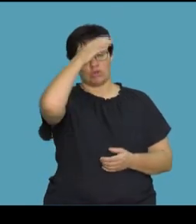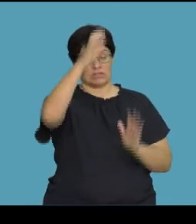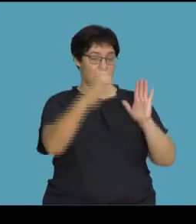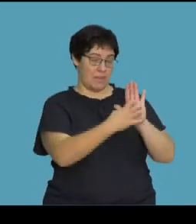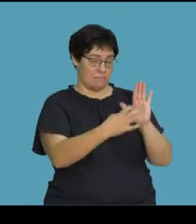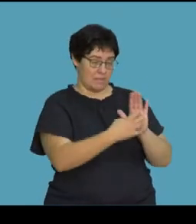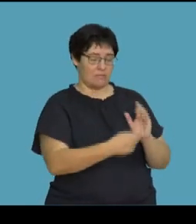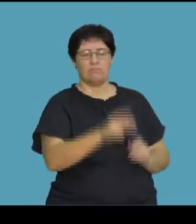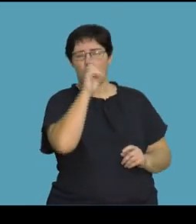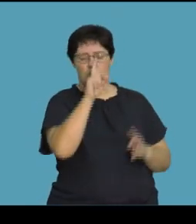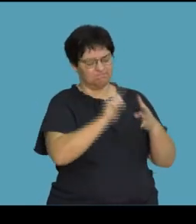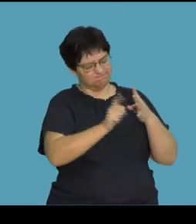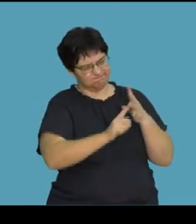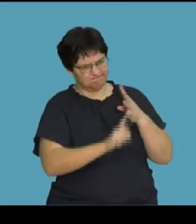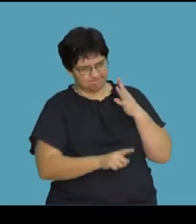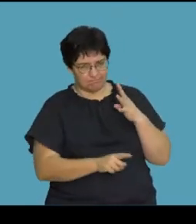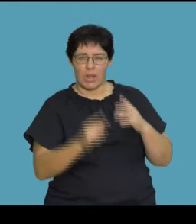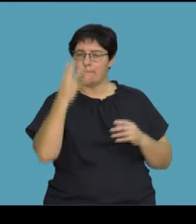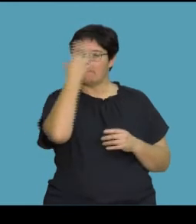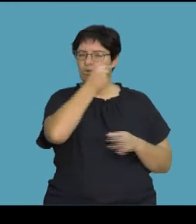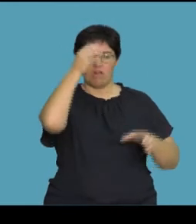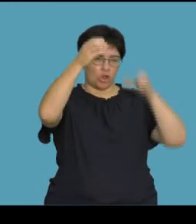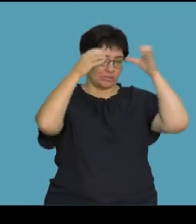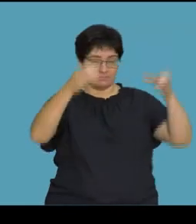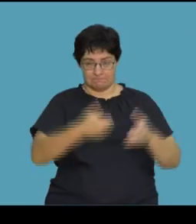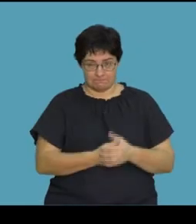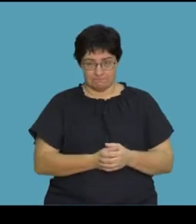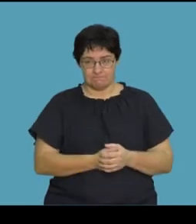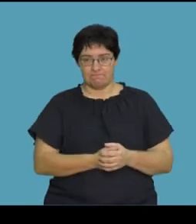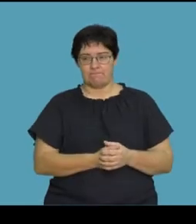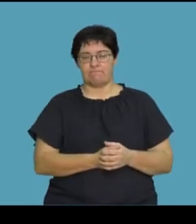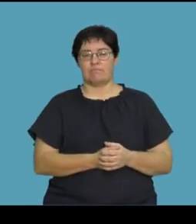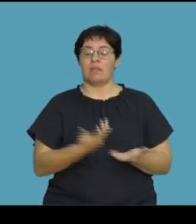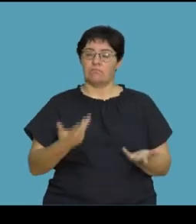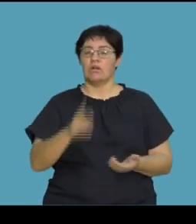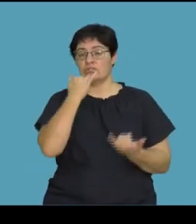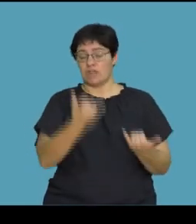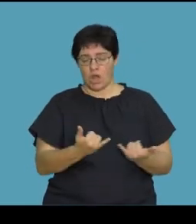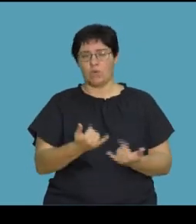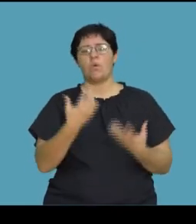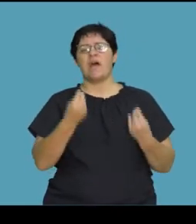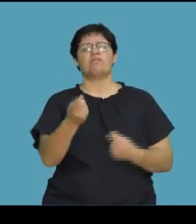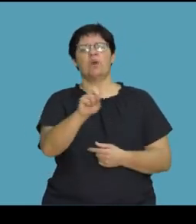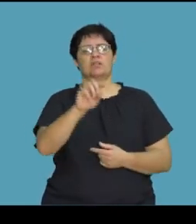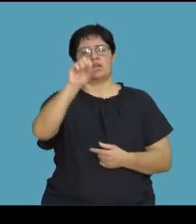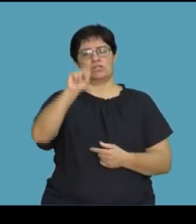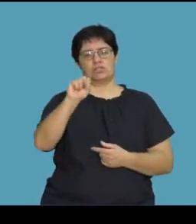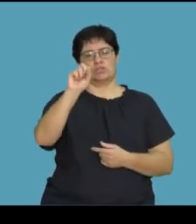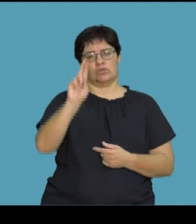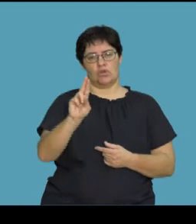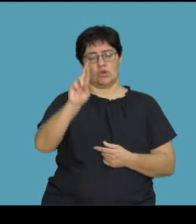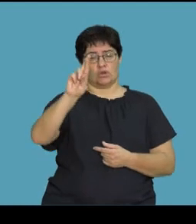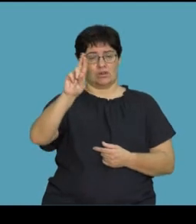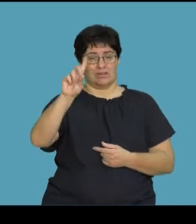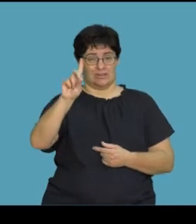concept map. We've looked at all these beautiful concepts that we have here. Now we have what we call sets, right? Remember, I said